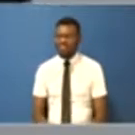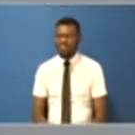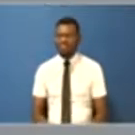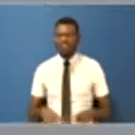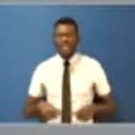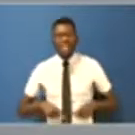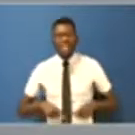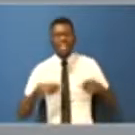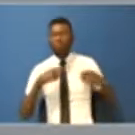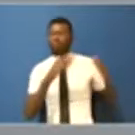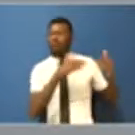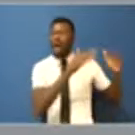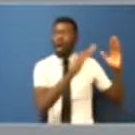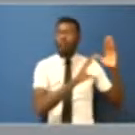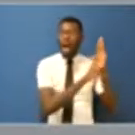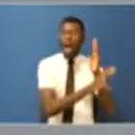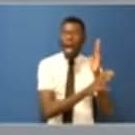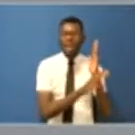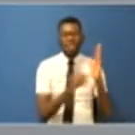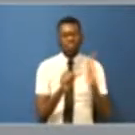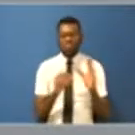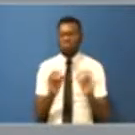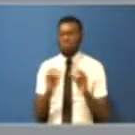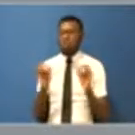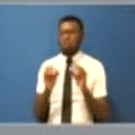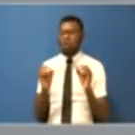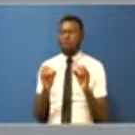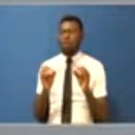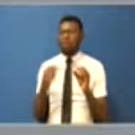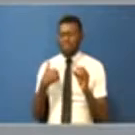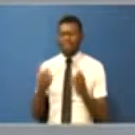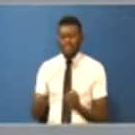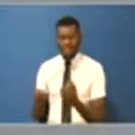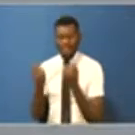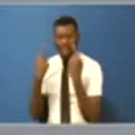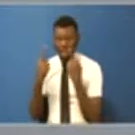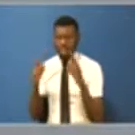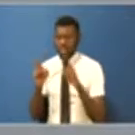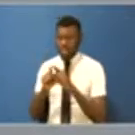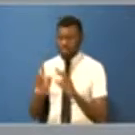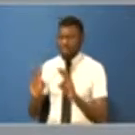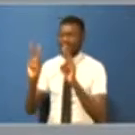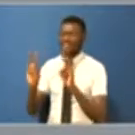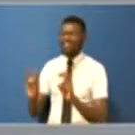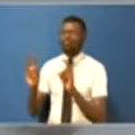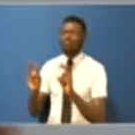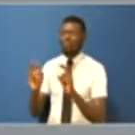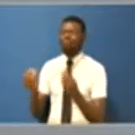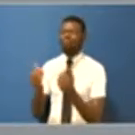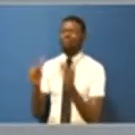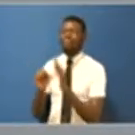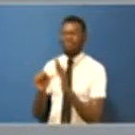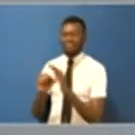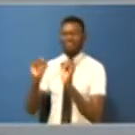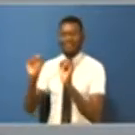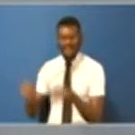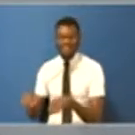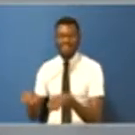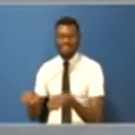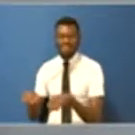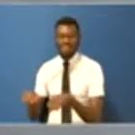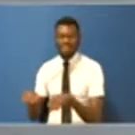abroad does not qualify you from understanding and articulating the issues or solving problems